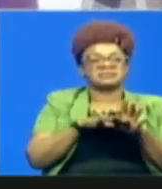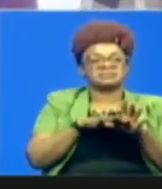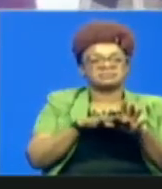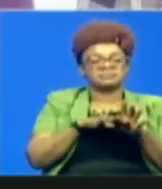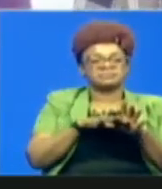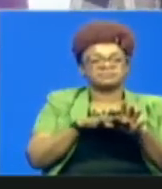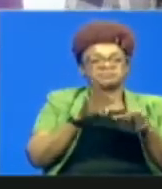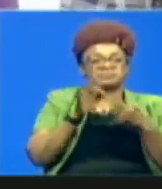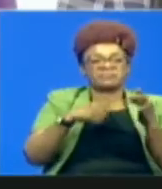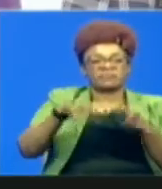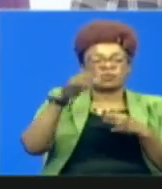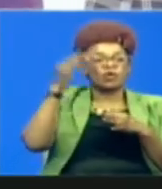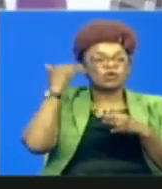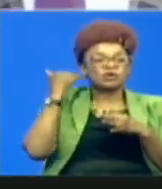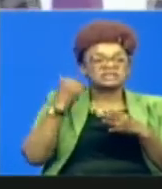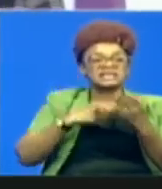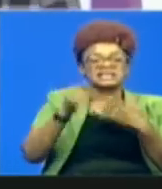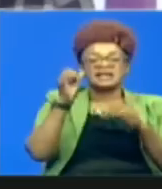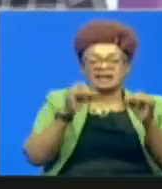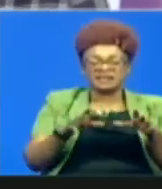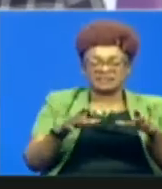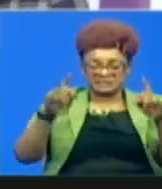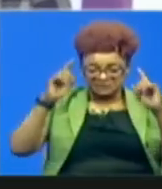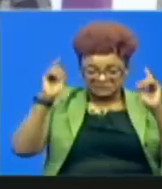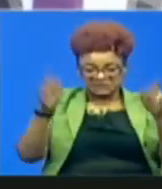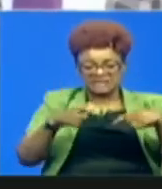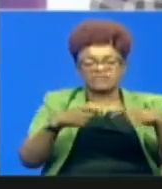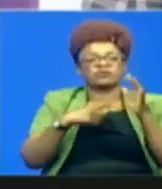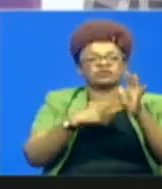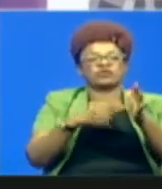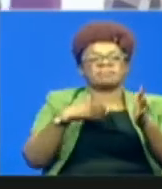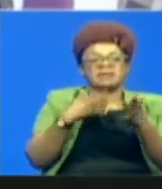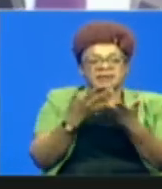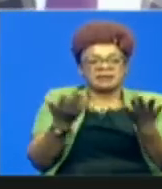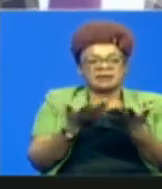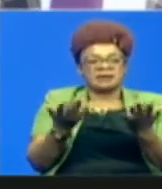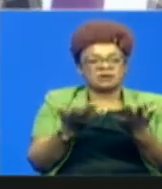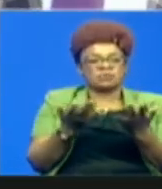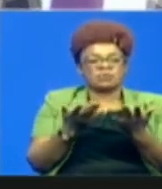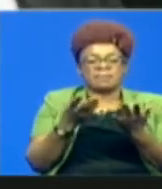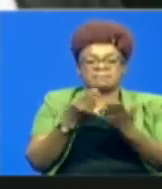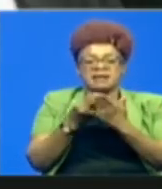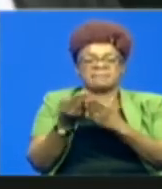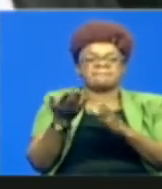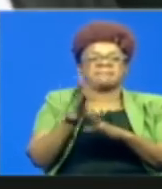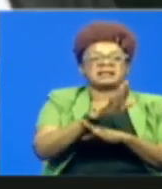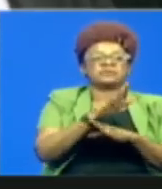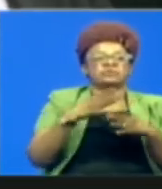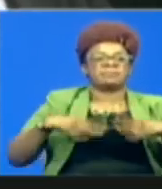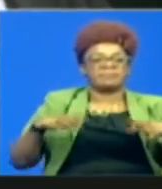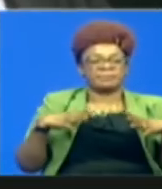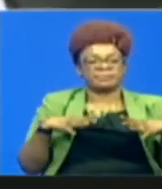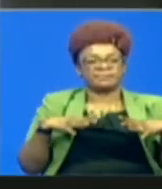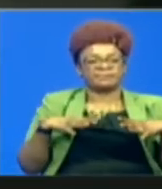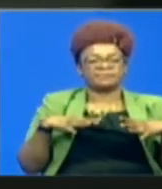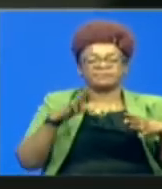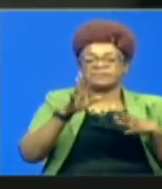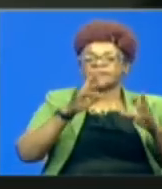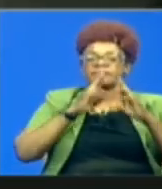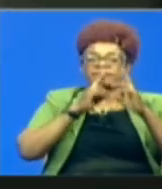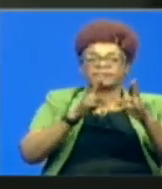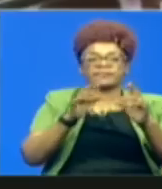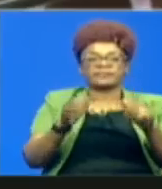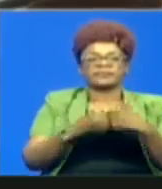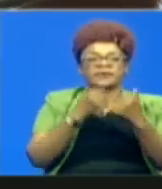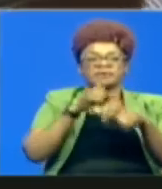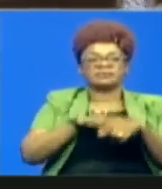Akienda kotini nisiuze, yeye mwenyewe atanionyesha njia ambayo nitarudisha hizo pesa kwa wananchi. Ngare's response comes after